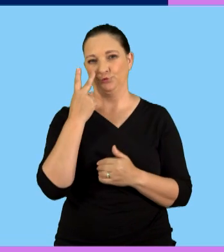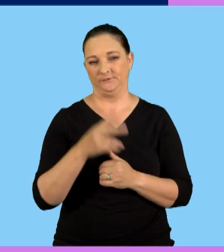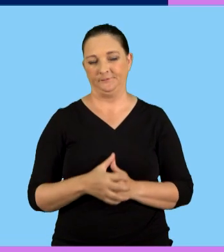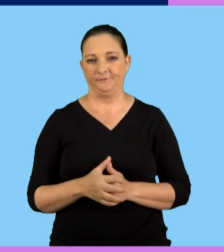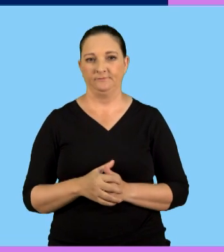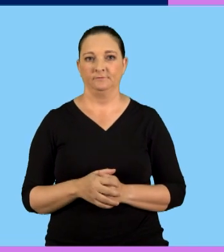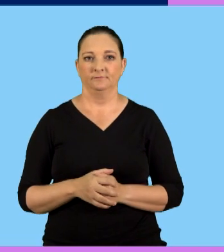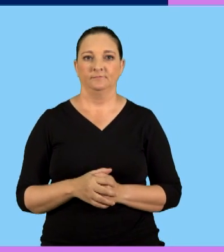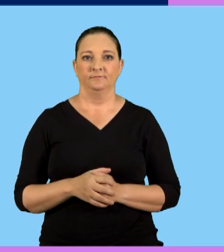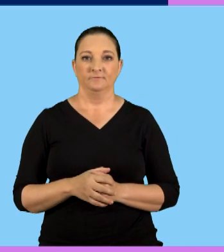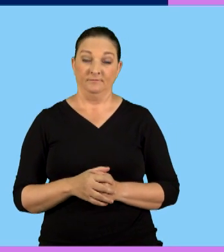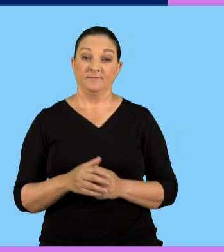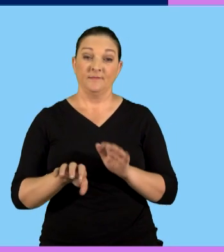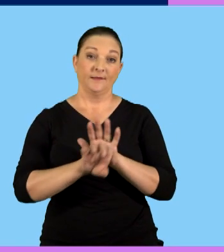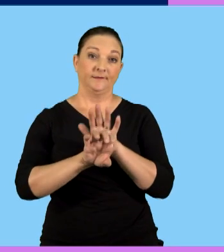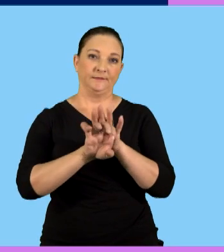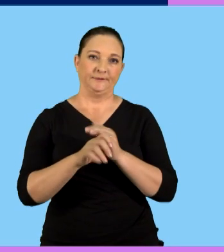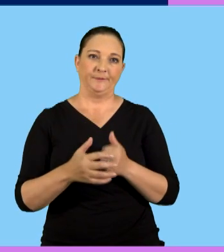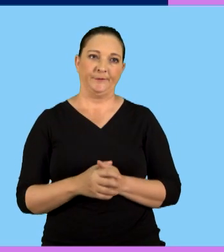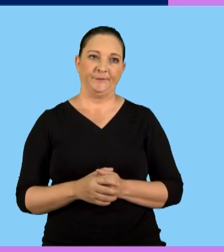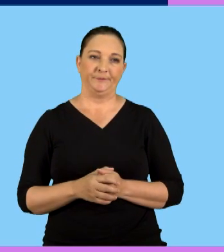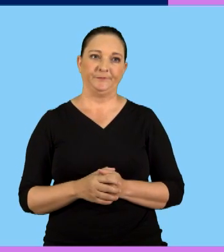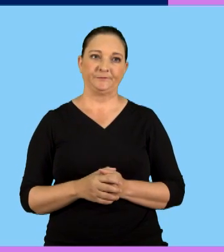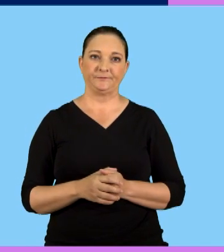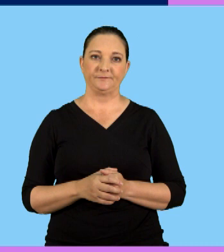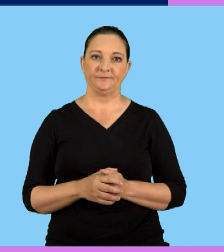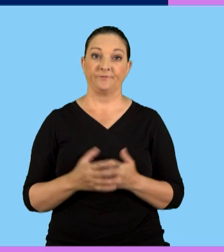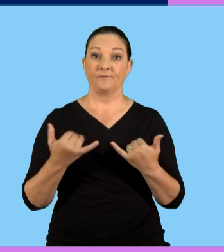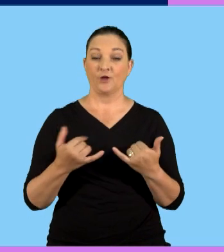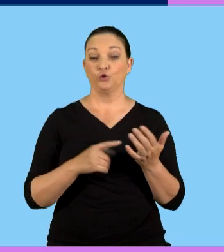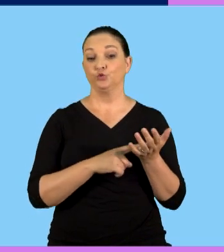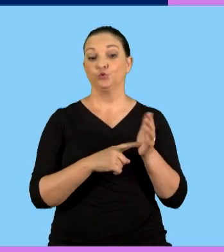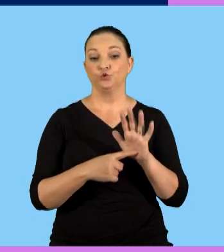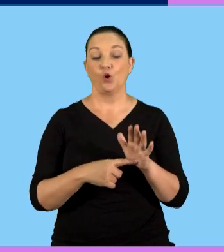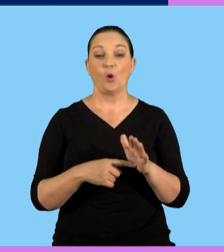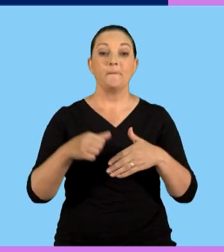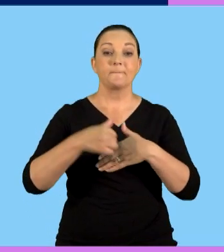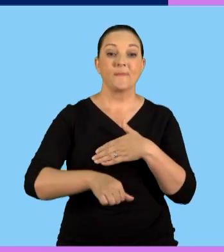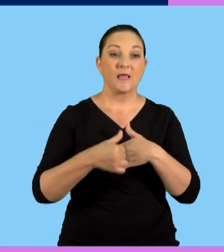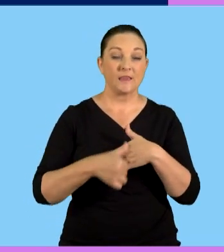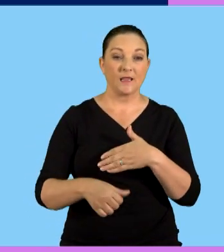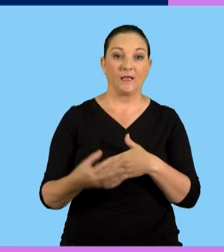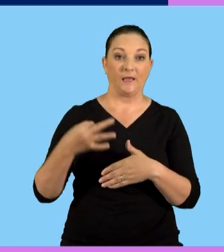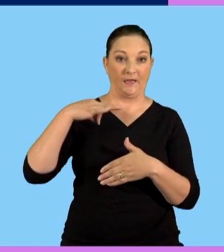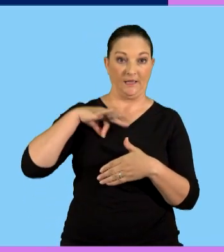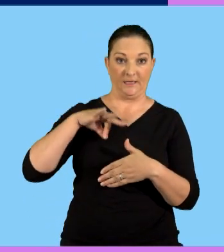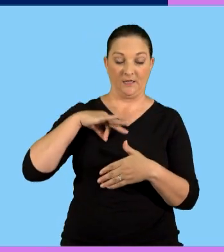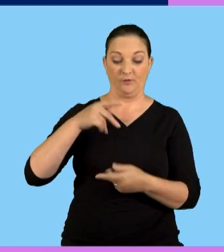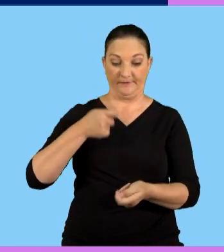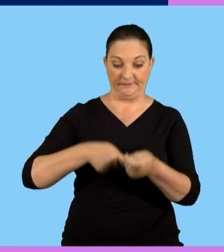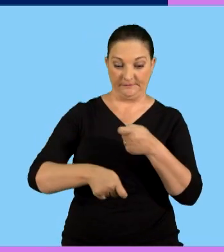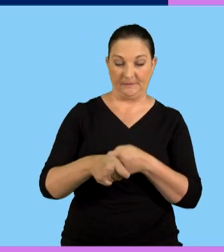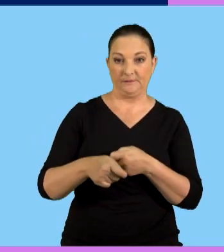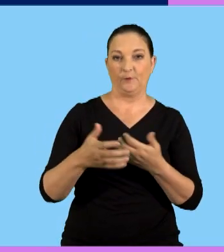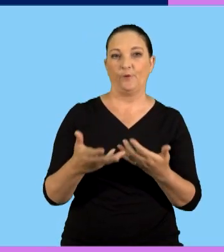Right, let's do an example. The following are a household's monthly income and expenses. Complete an income and expenditure